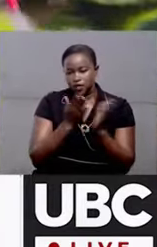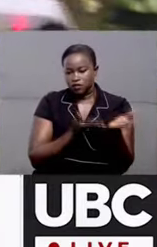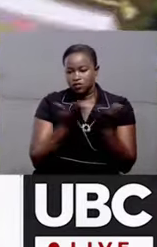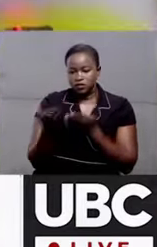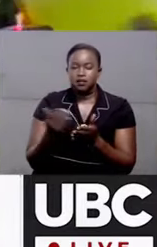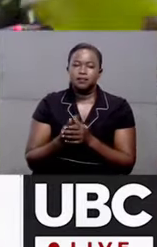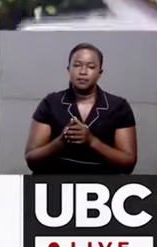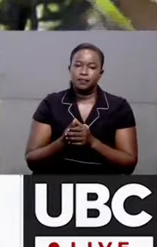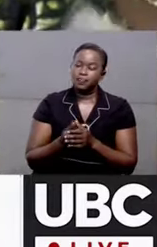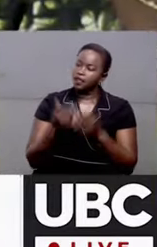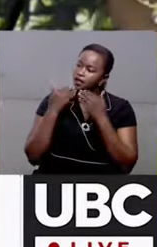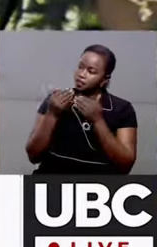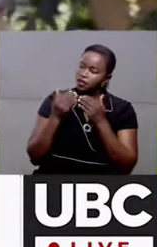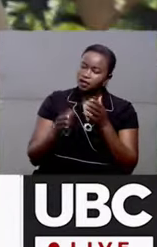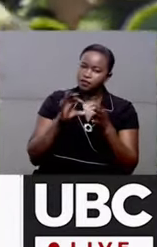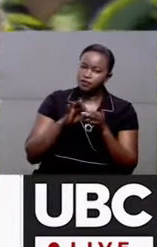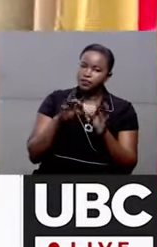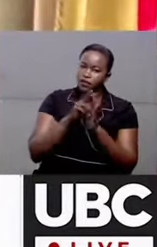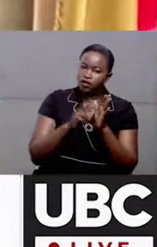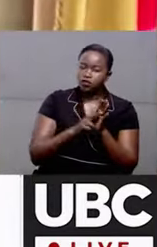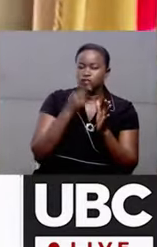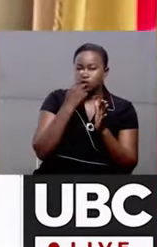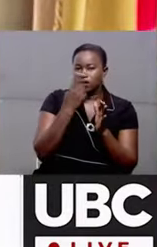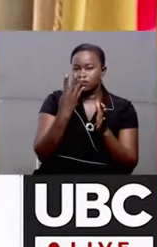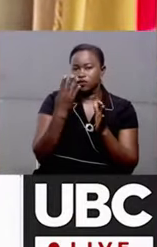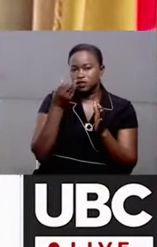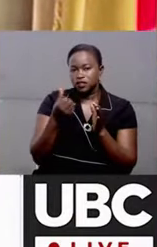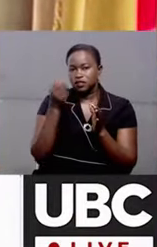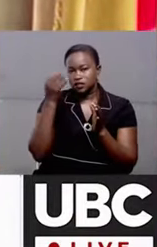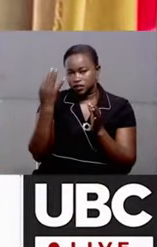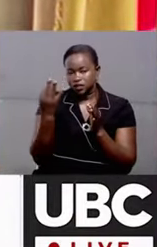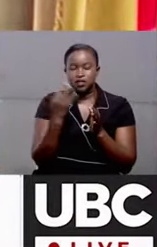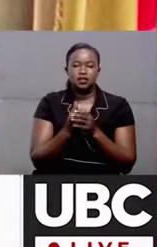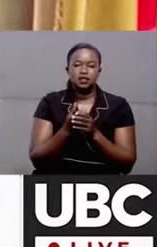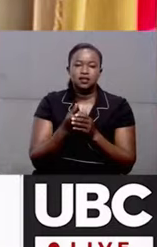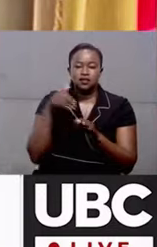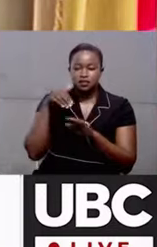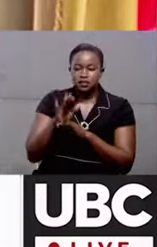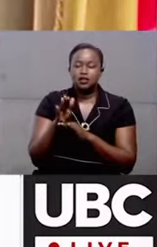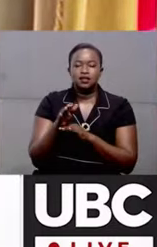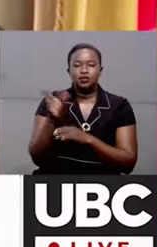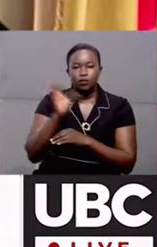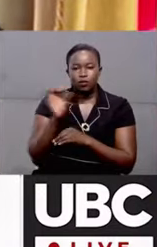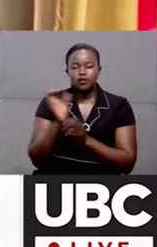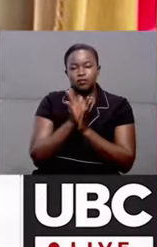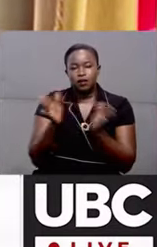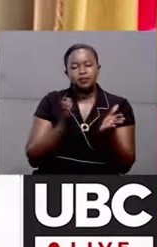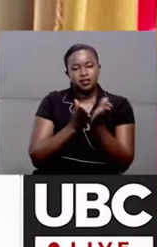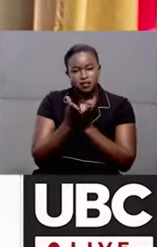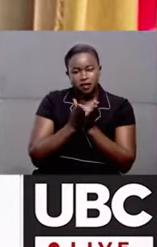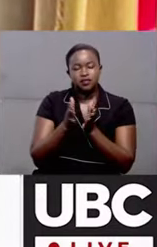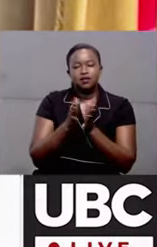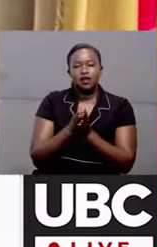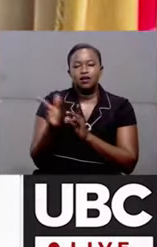you. Pursuant to Rule 1463, referred to the Committee of Public Service and Local Government.